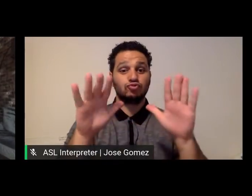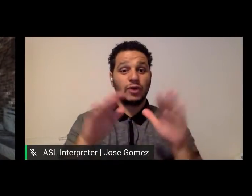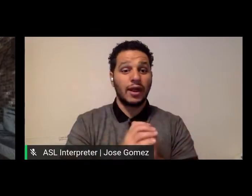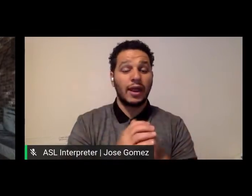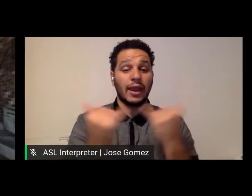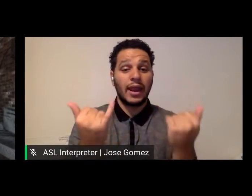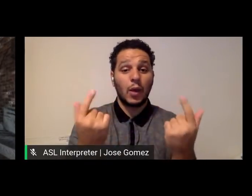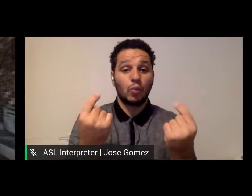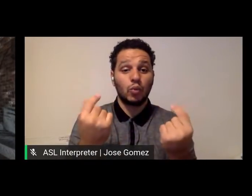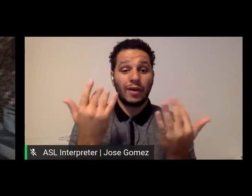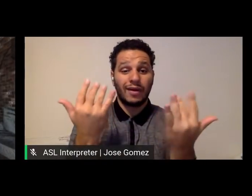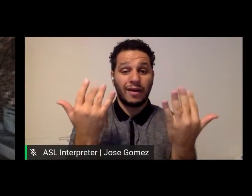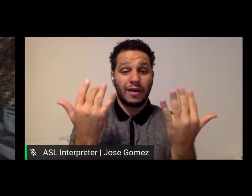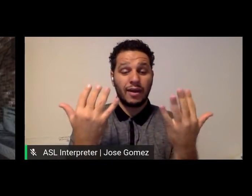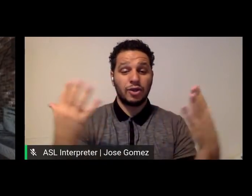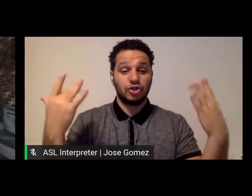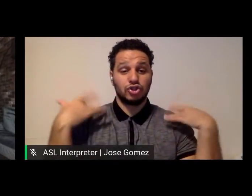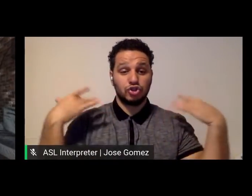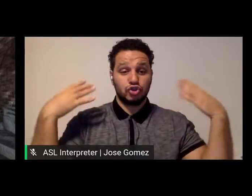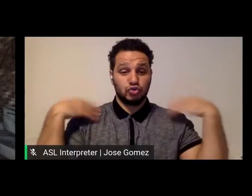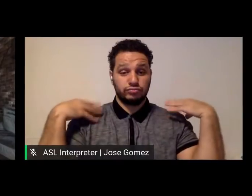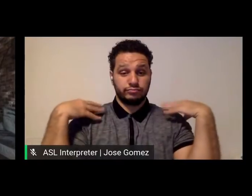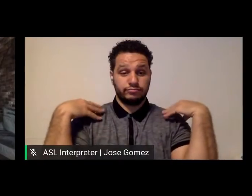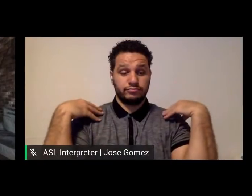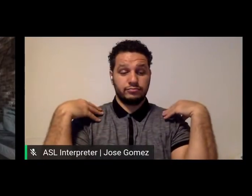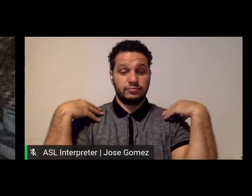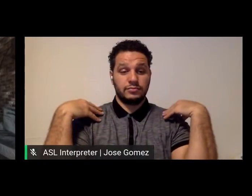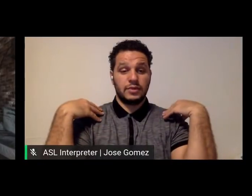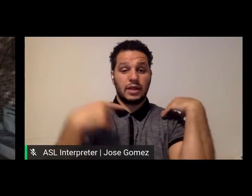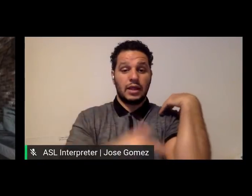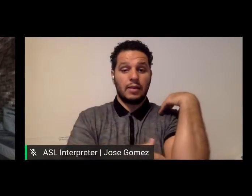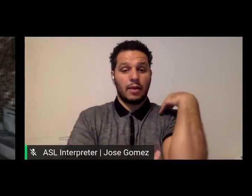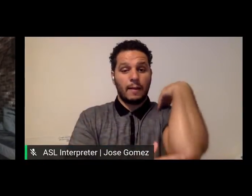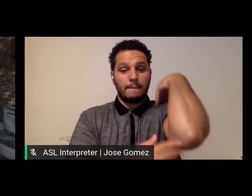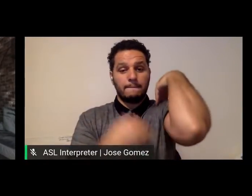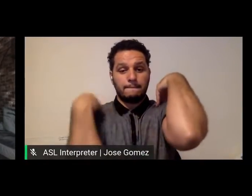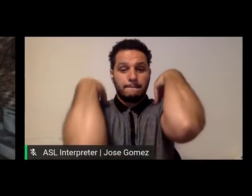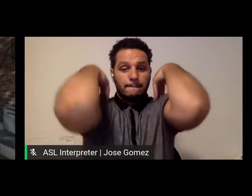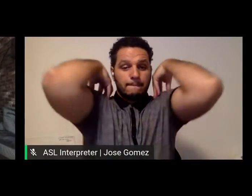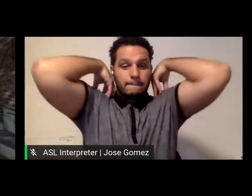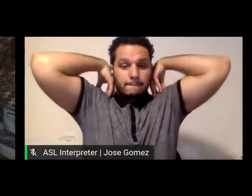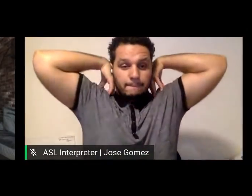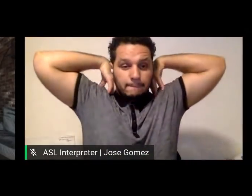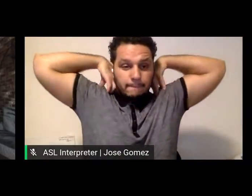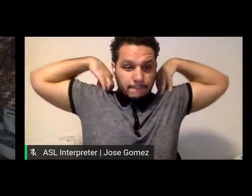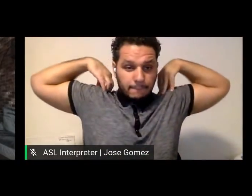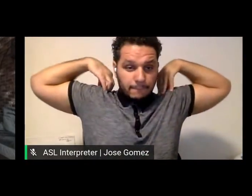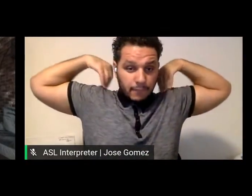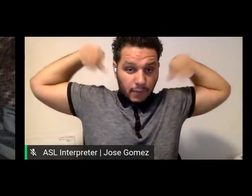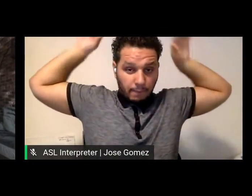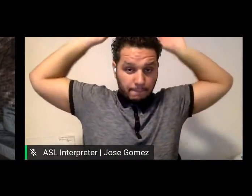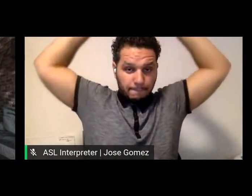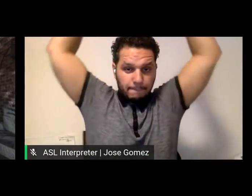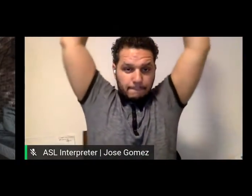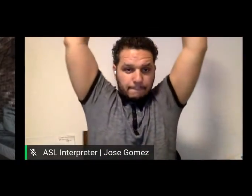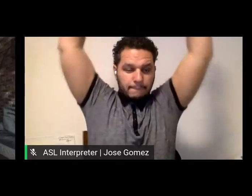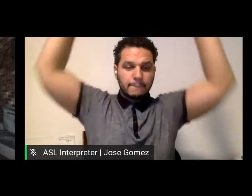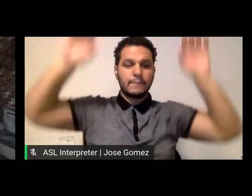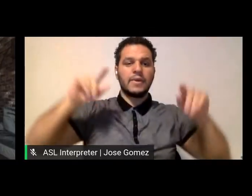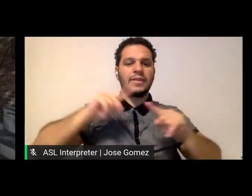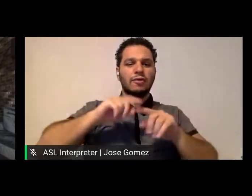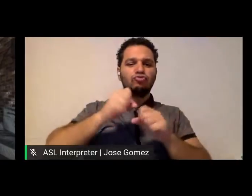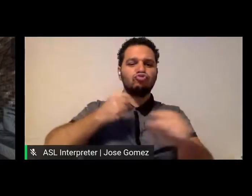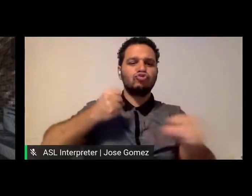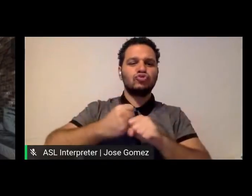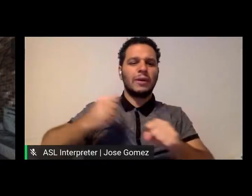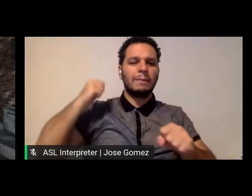take our hands to our shoulders. We'll lift our elbows to the sky. We'll release our hands, reaching